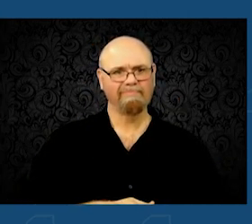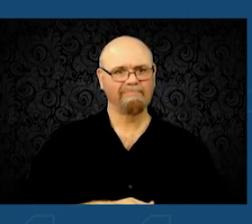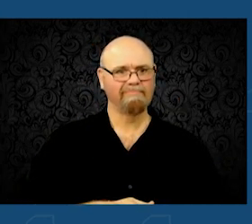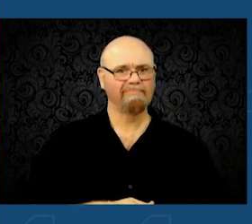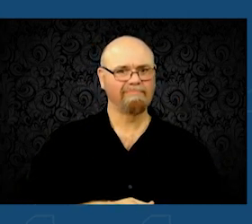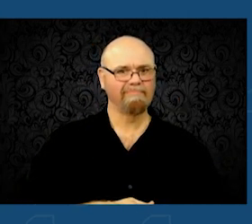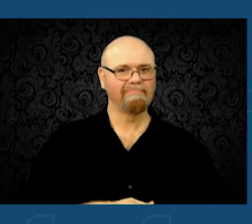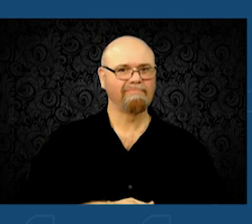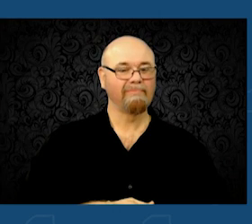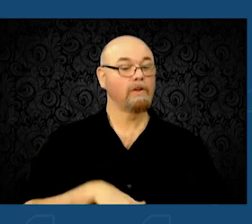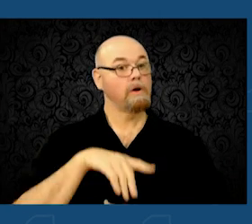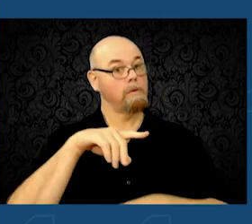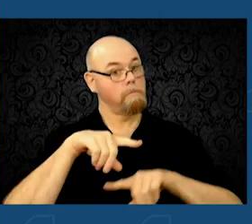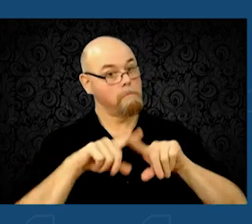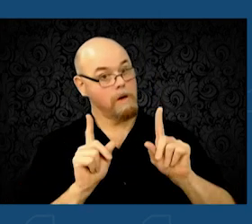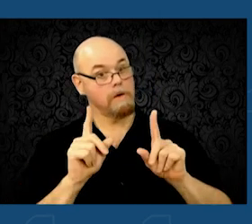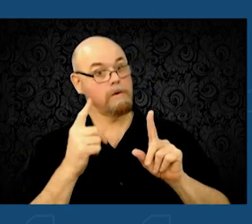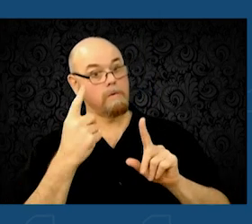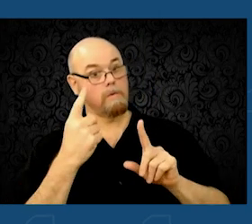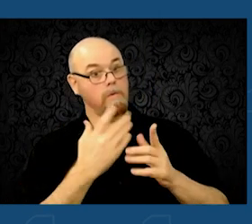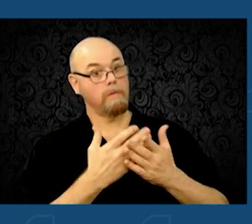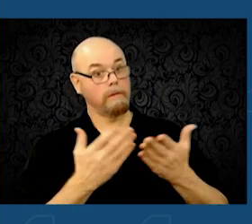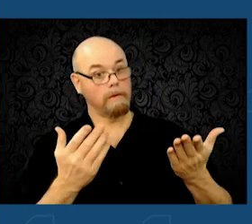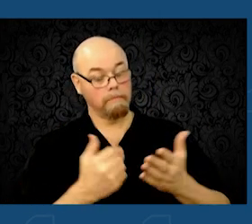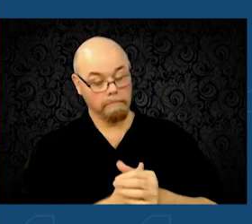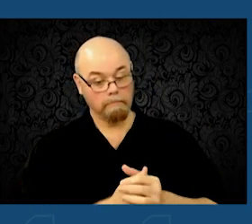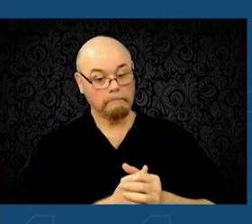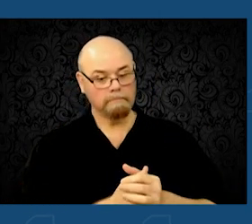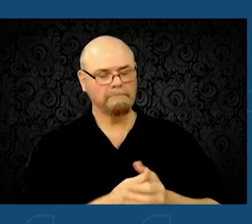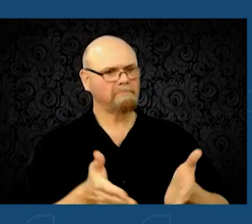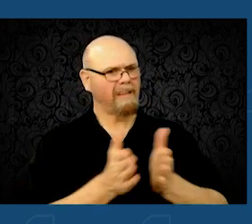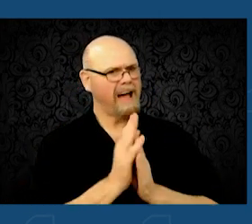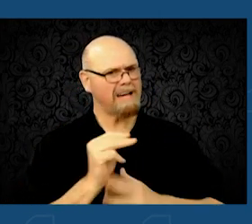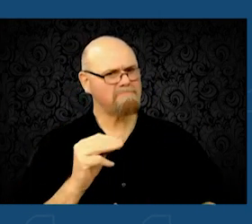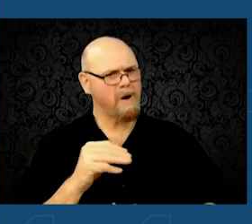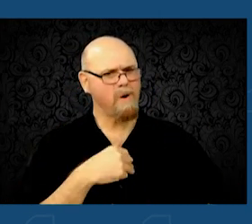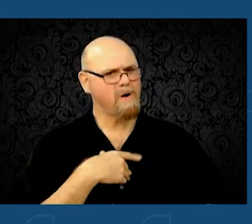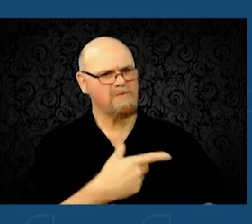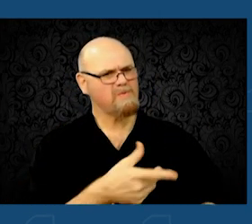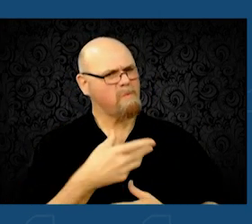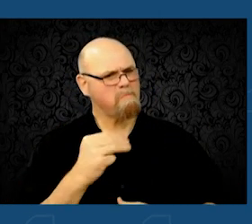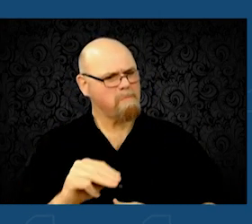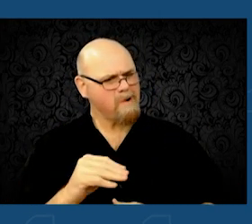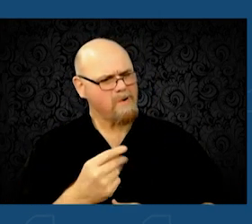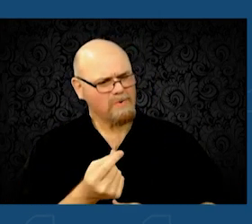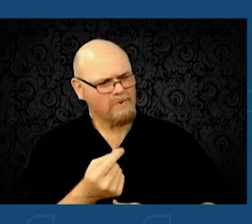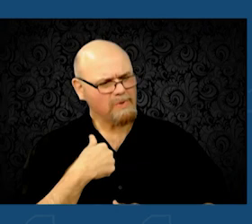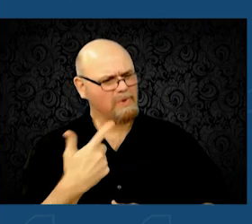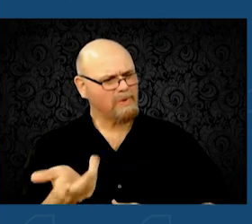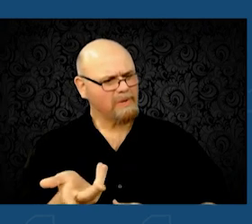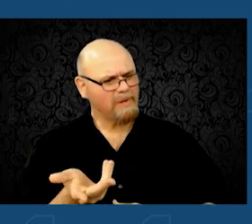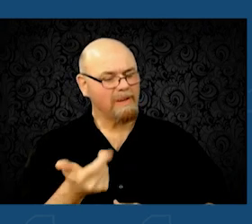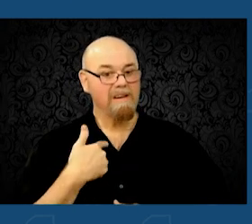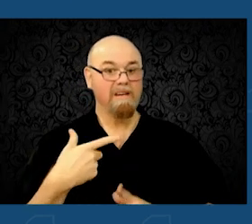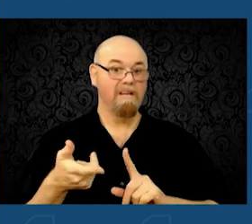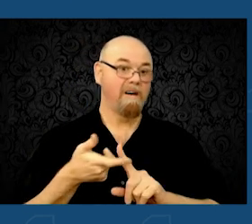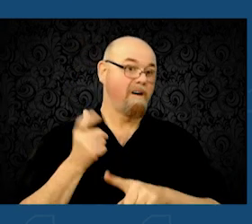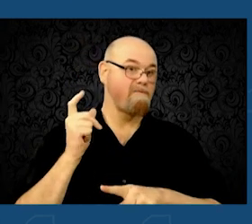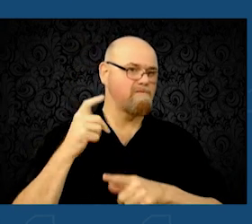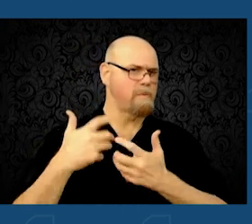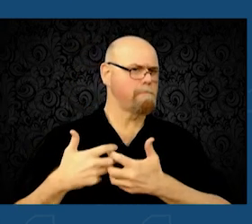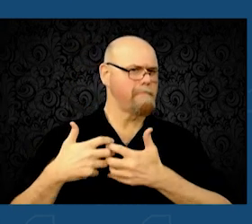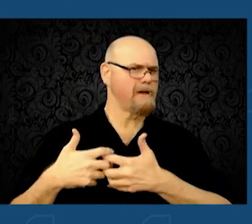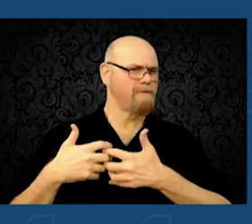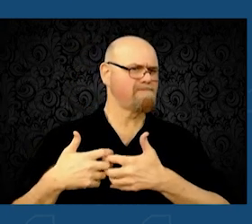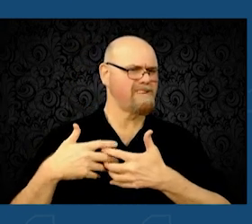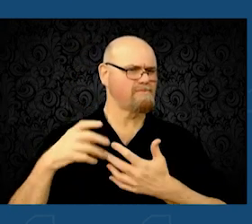But one of the things I asked Mo, I said, Mo, what do I need to do? You know, I come from the manufacturing, the corporate